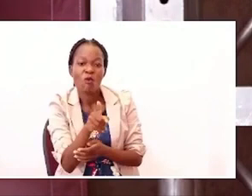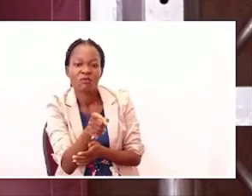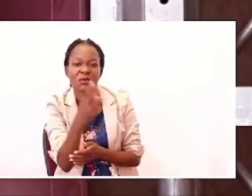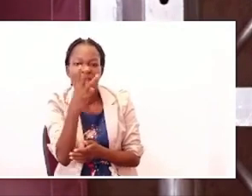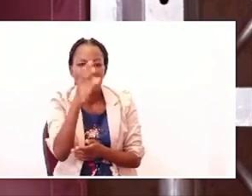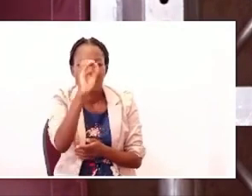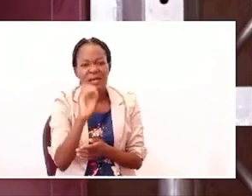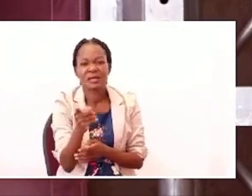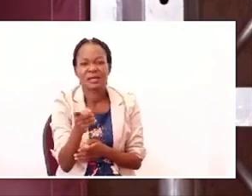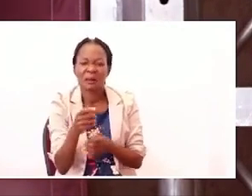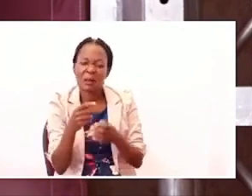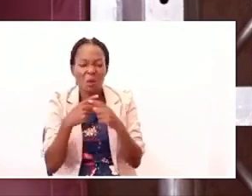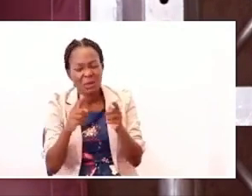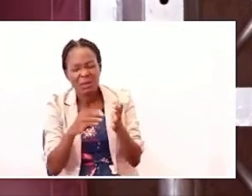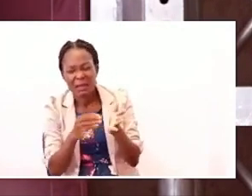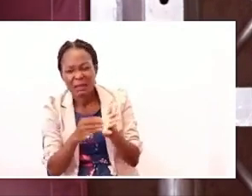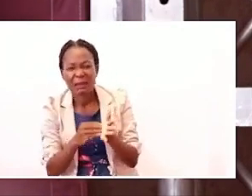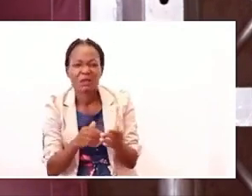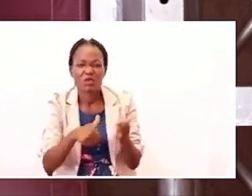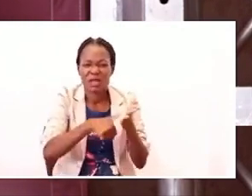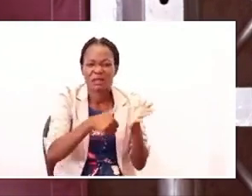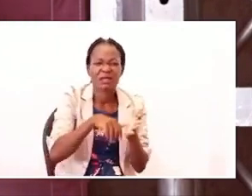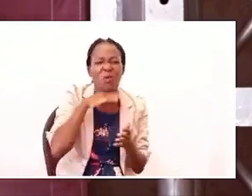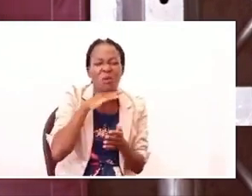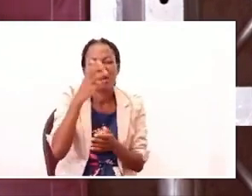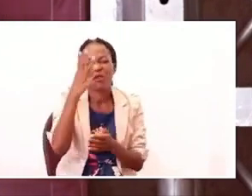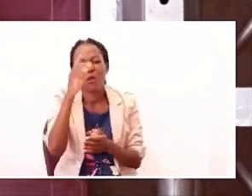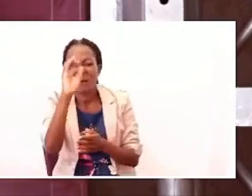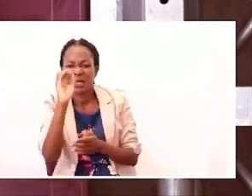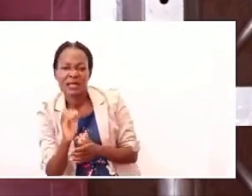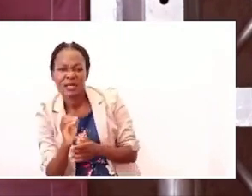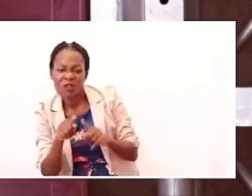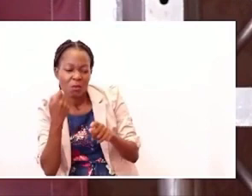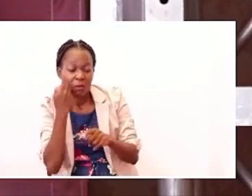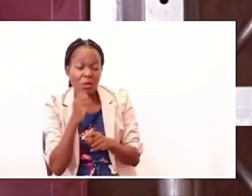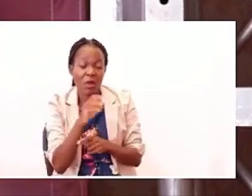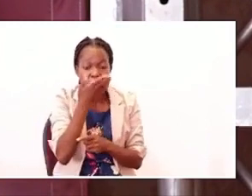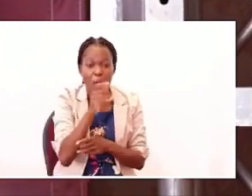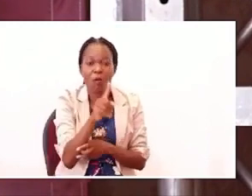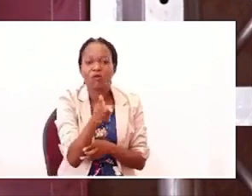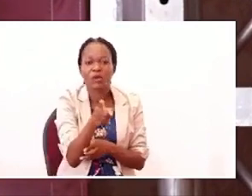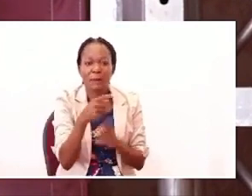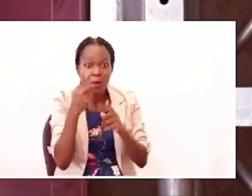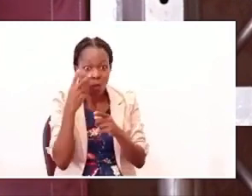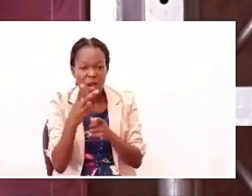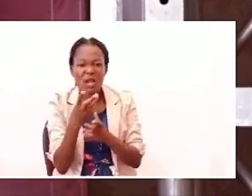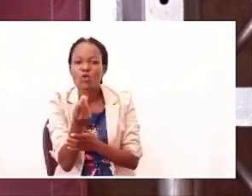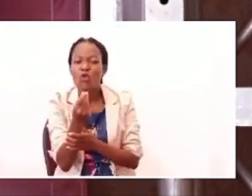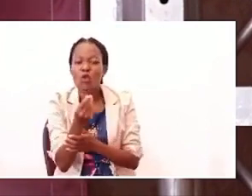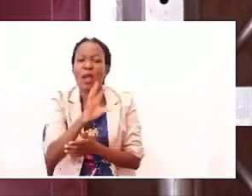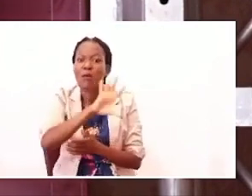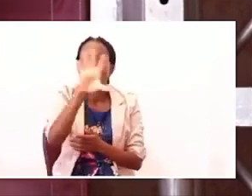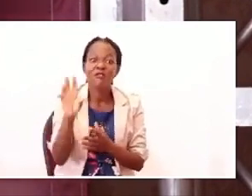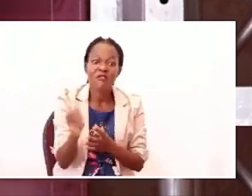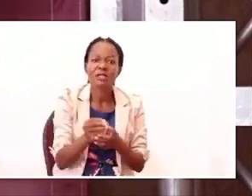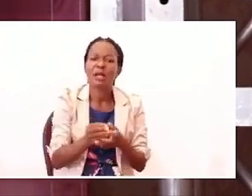only about 4% of total deaths arising from COVID. We have seen a huge impact on the economies of African countries